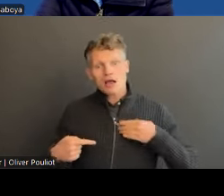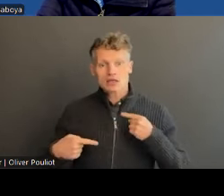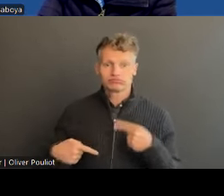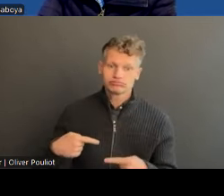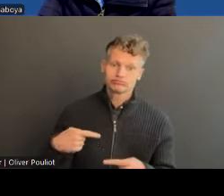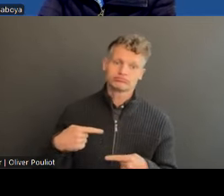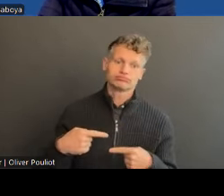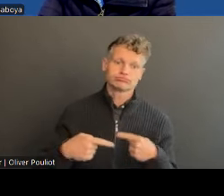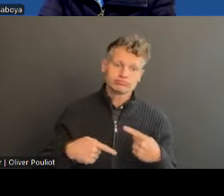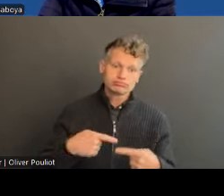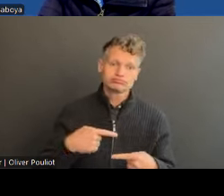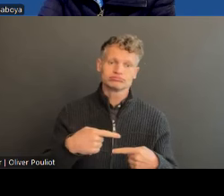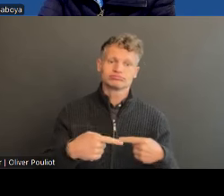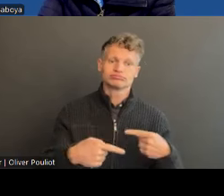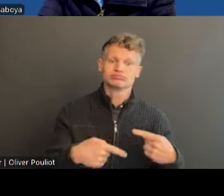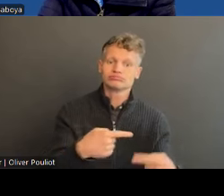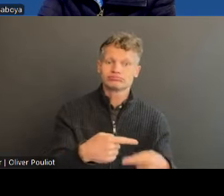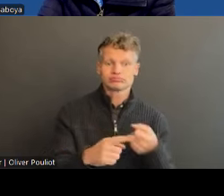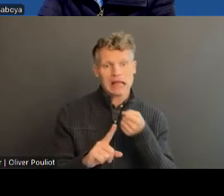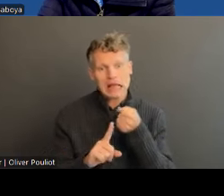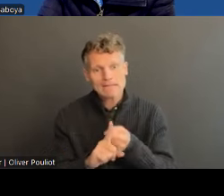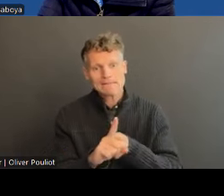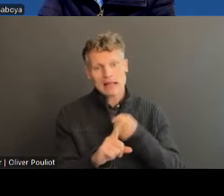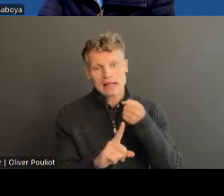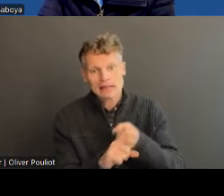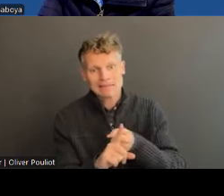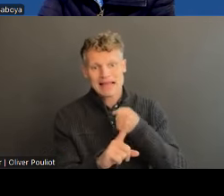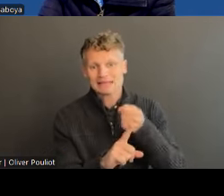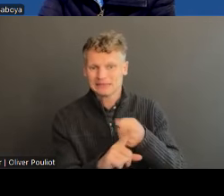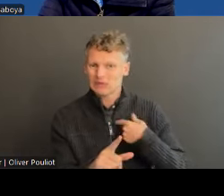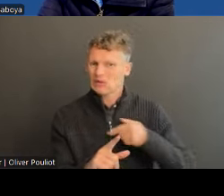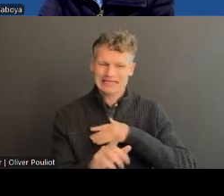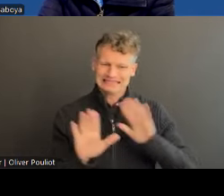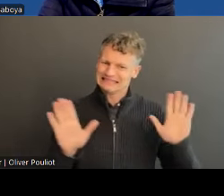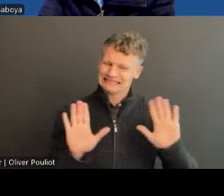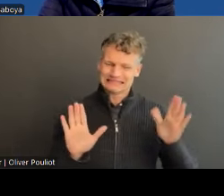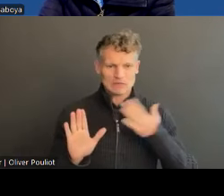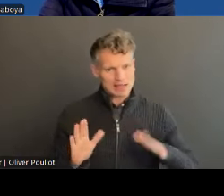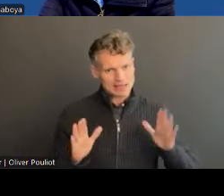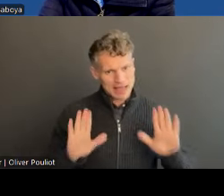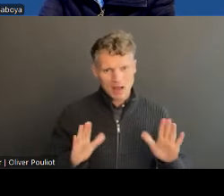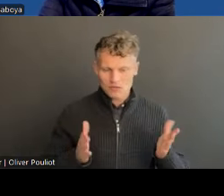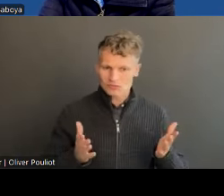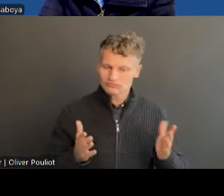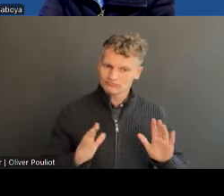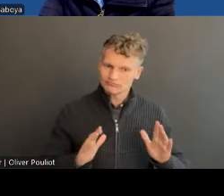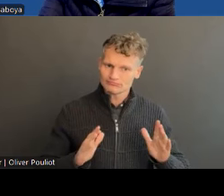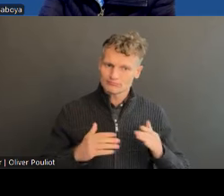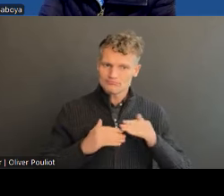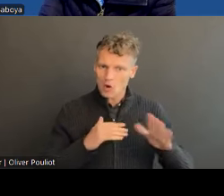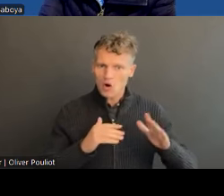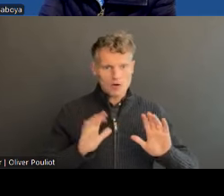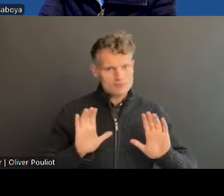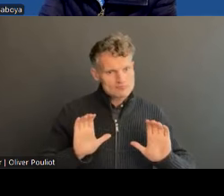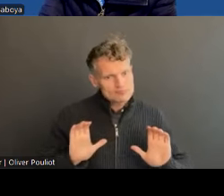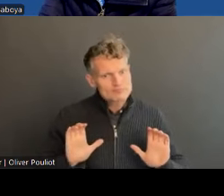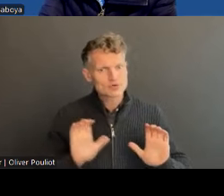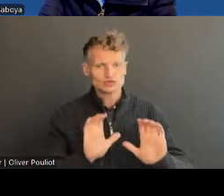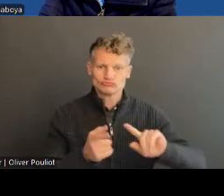behind how we are seeing the approach of the social determinants to accelerate the elimination of diseases.